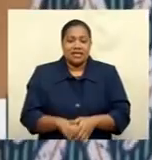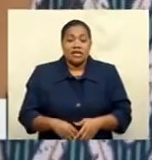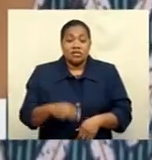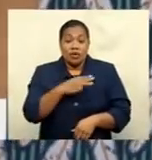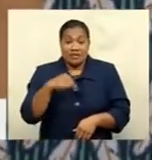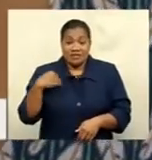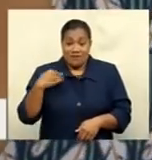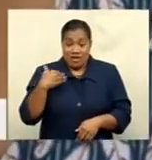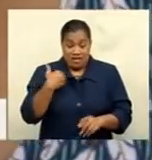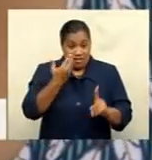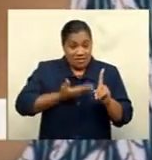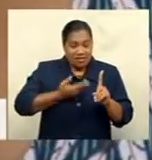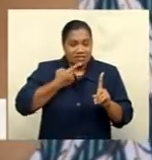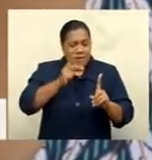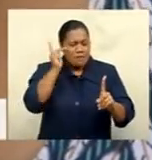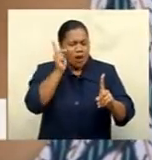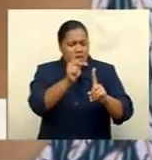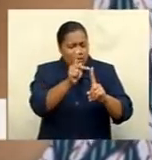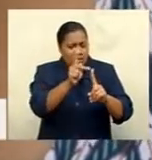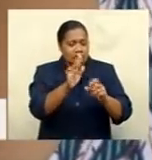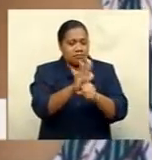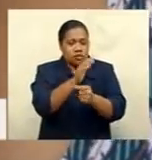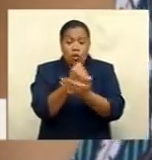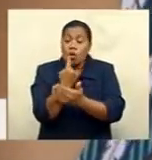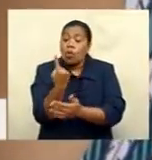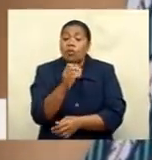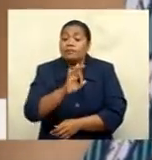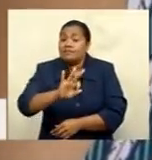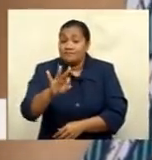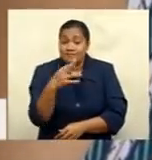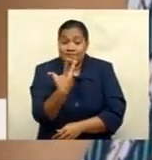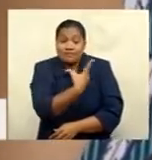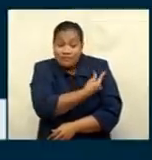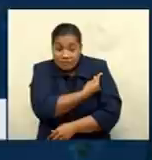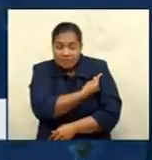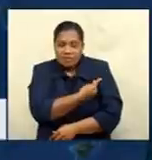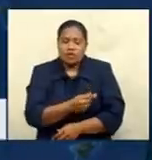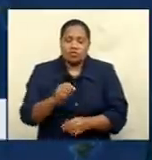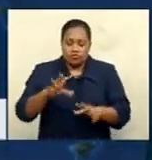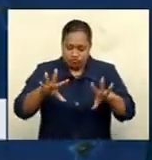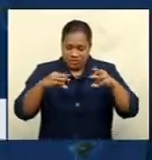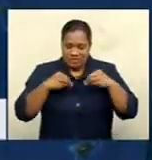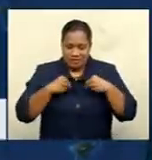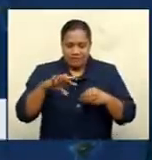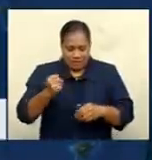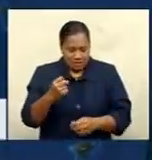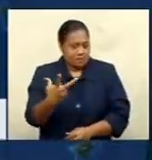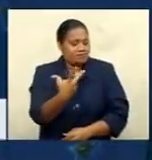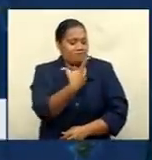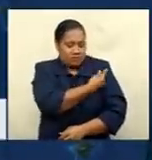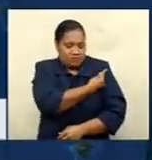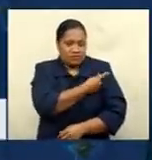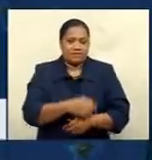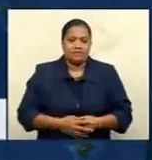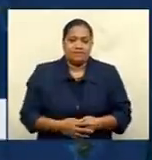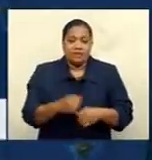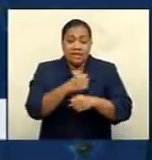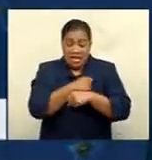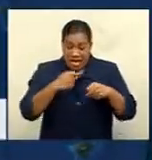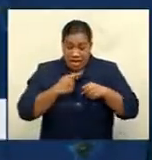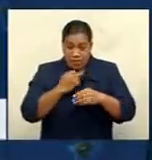is to ensure that those who have not been vaccinated receives their jab. Our task is to ensure that we all do our